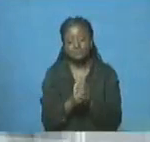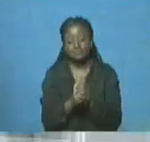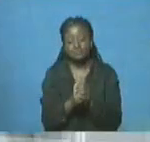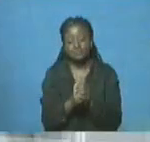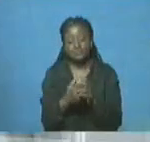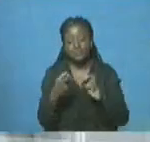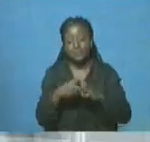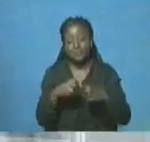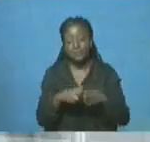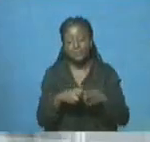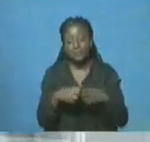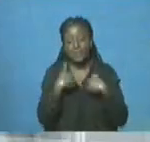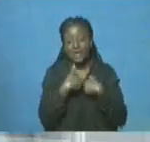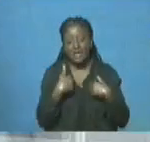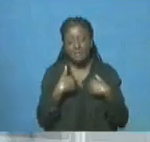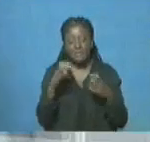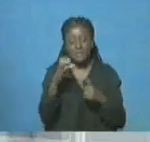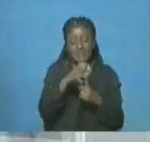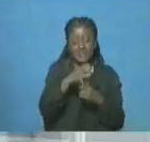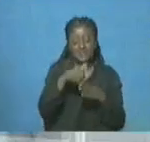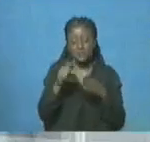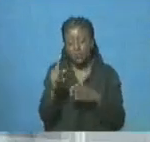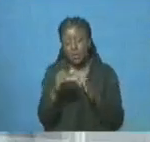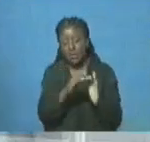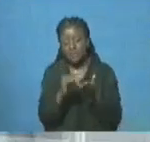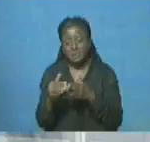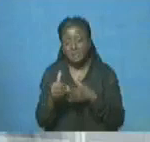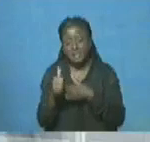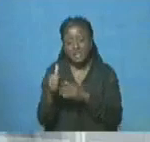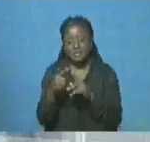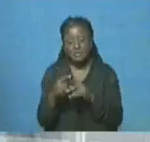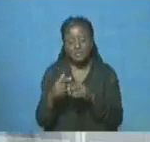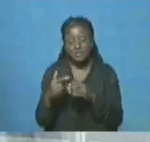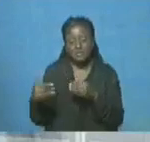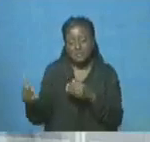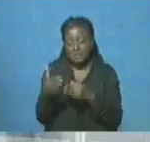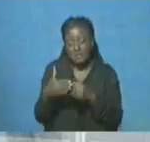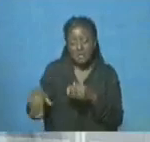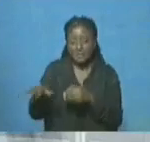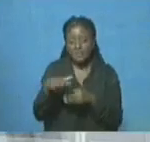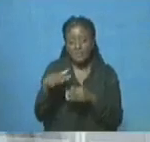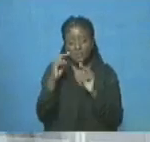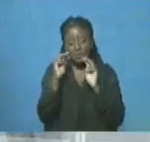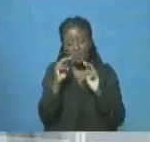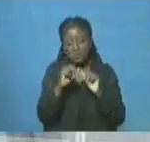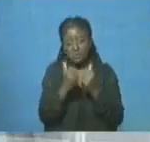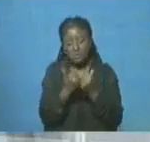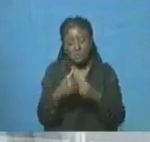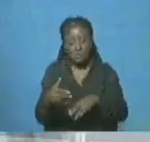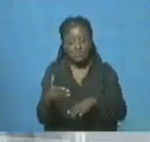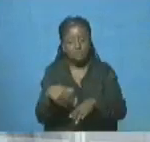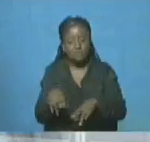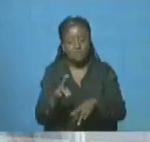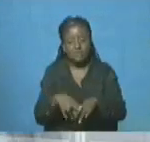A vexing problem of animal attacks in one community led to Neighborhood Watch Association amping up its efforts in creating a